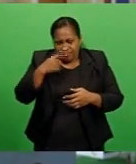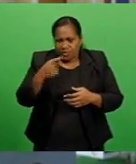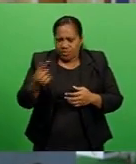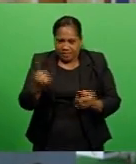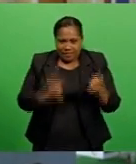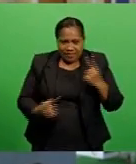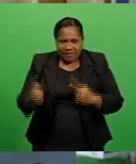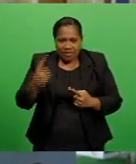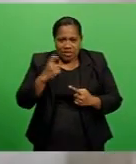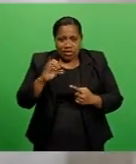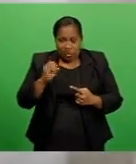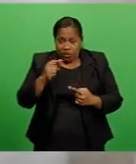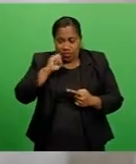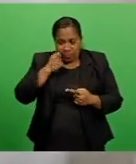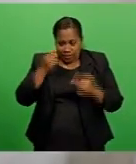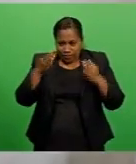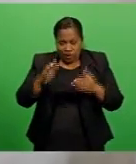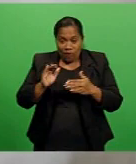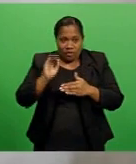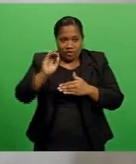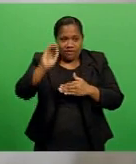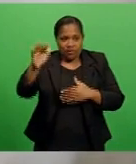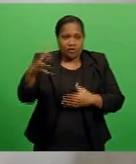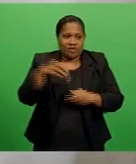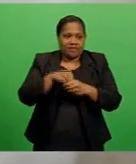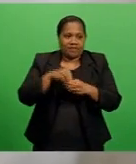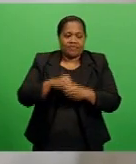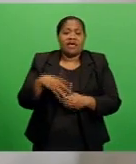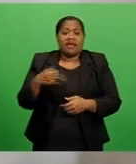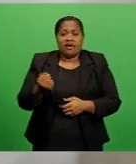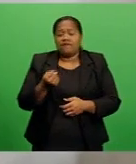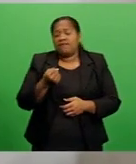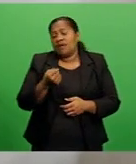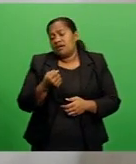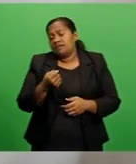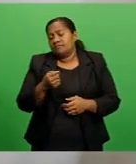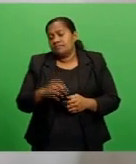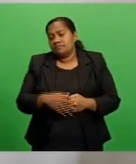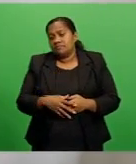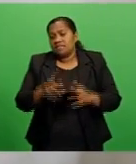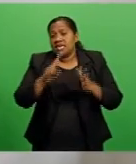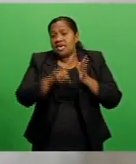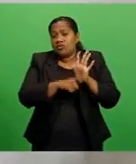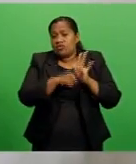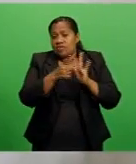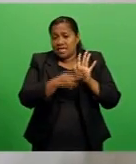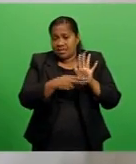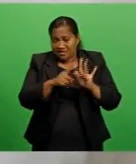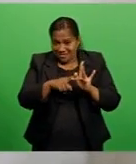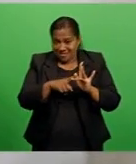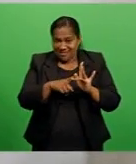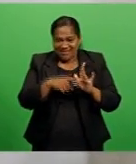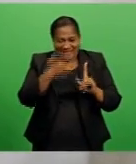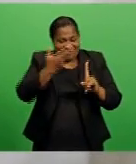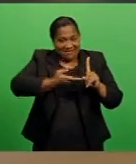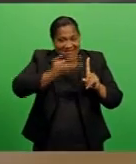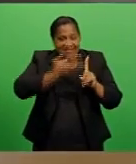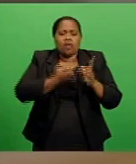with in the near future. In the 49 category, Ronnie was placed